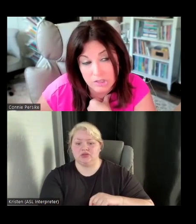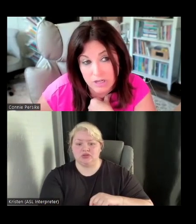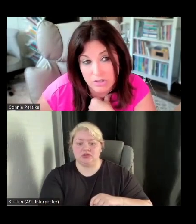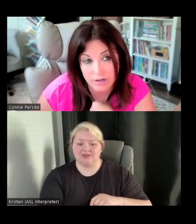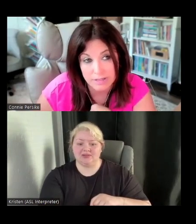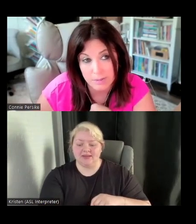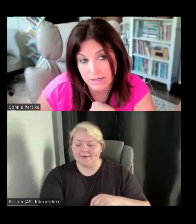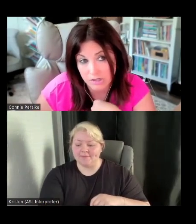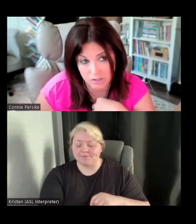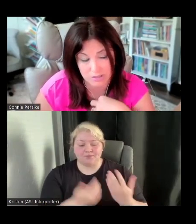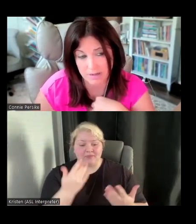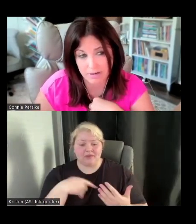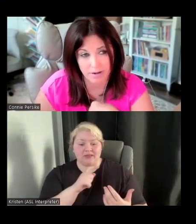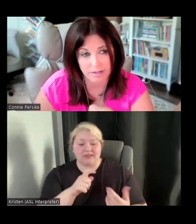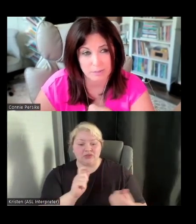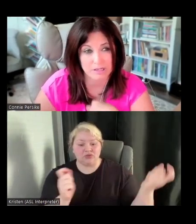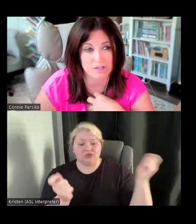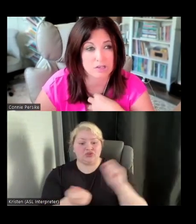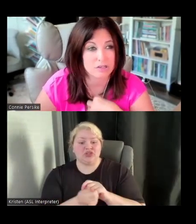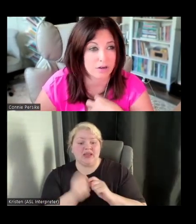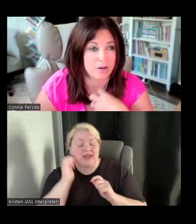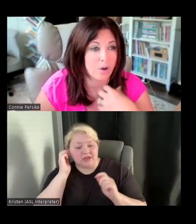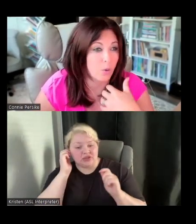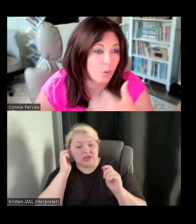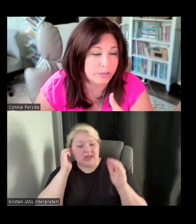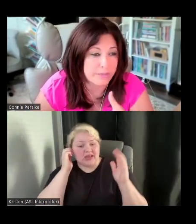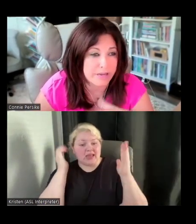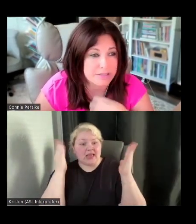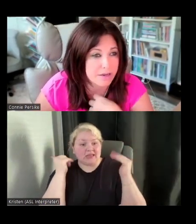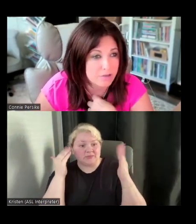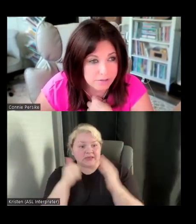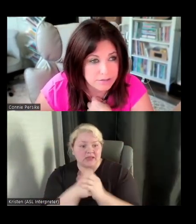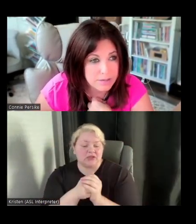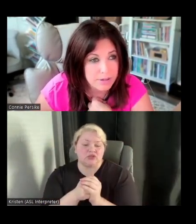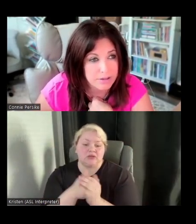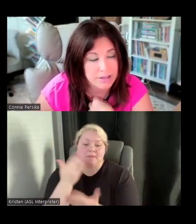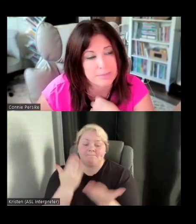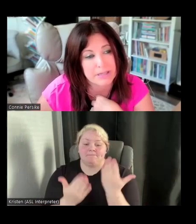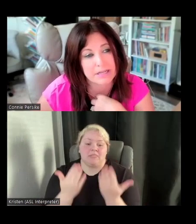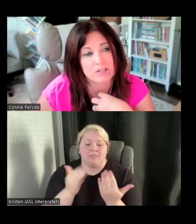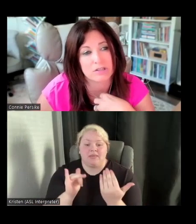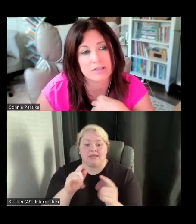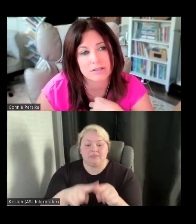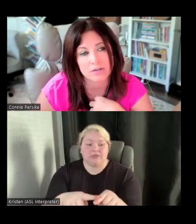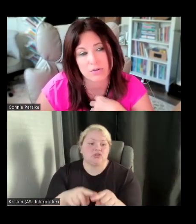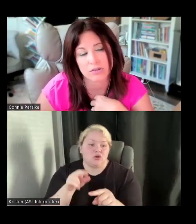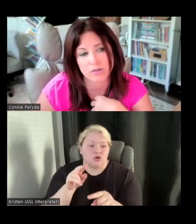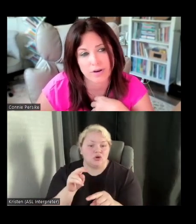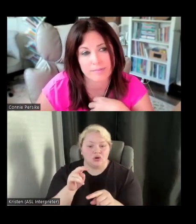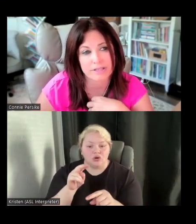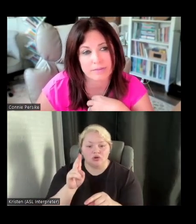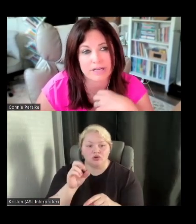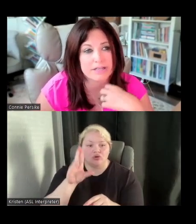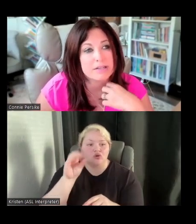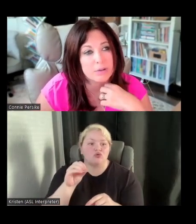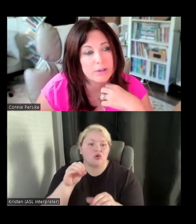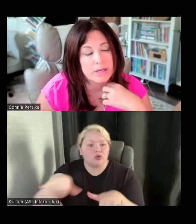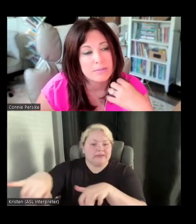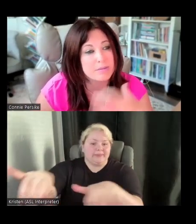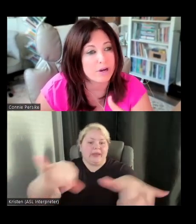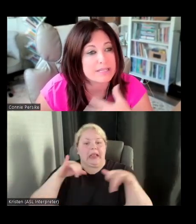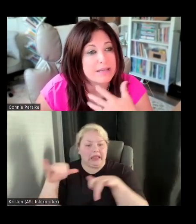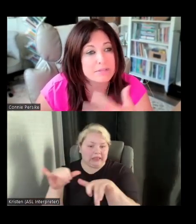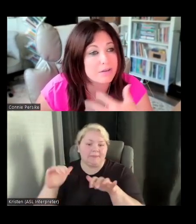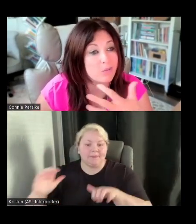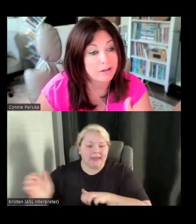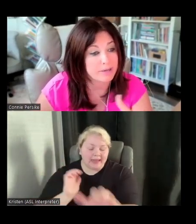we need to change our expectations. Maybe our expectations are only based on neurotypical expectations and social norms, and we need to be